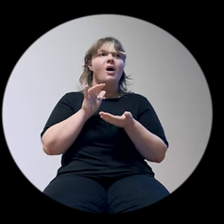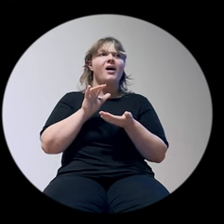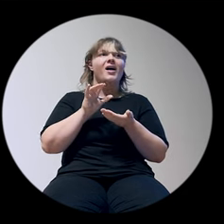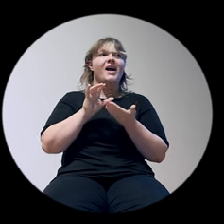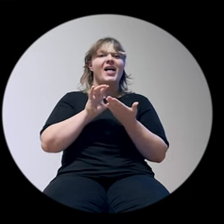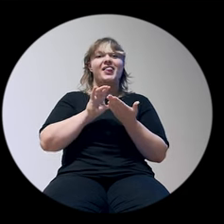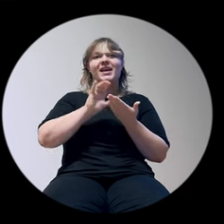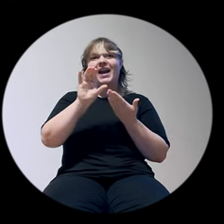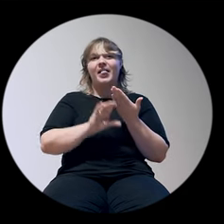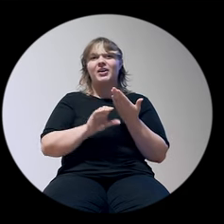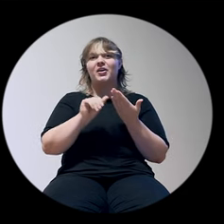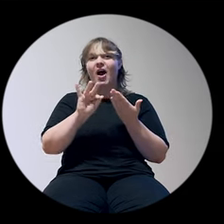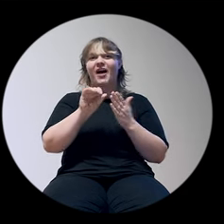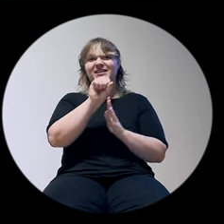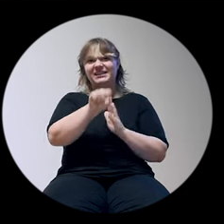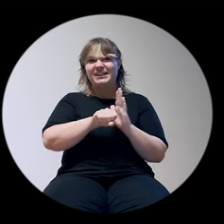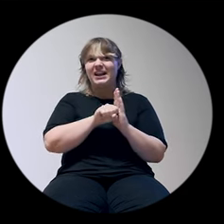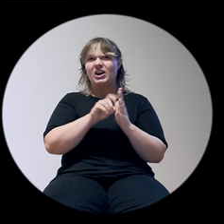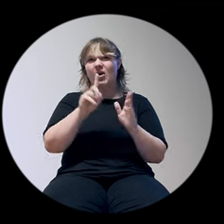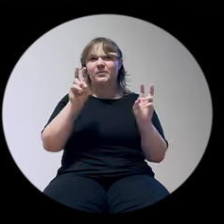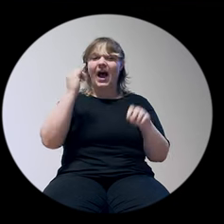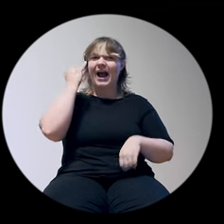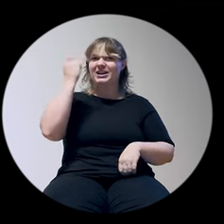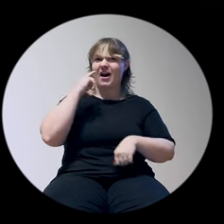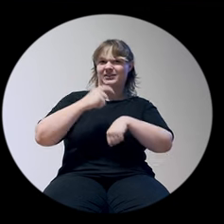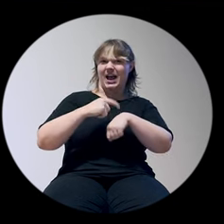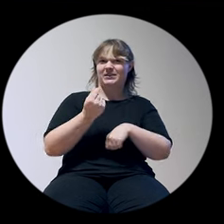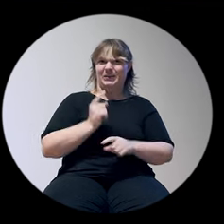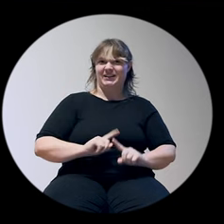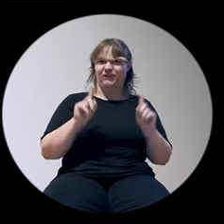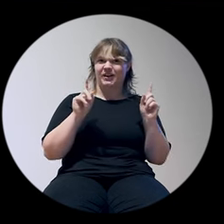calendar of season, and our idea of time is different than